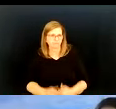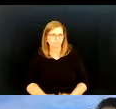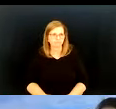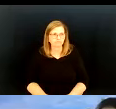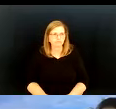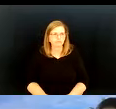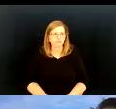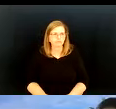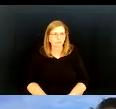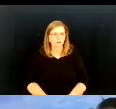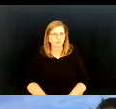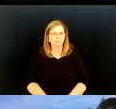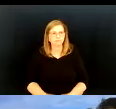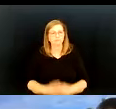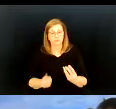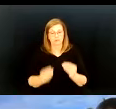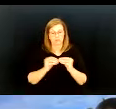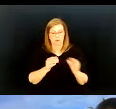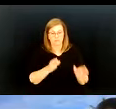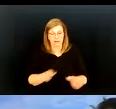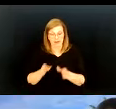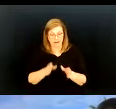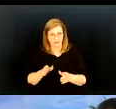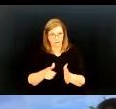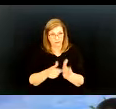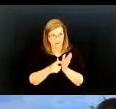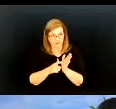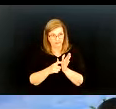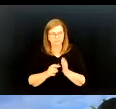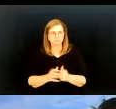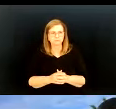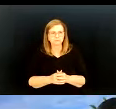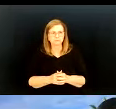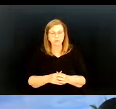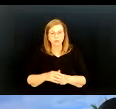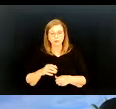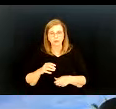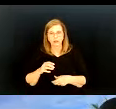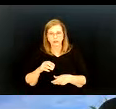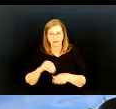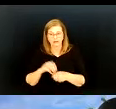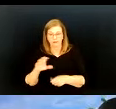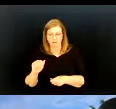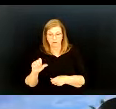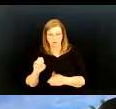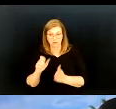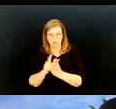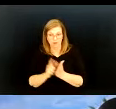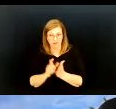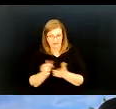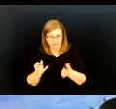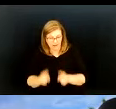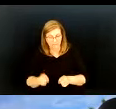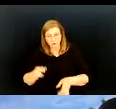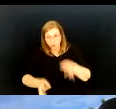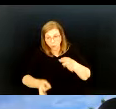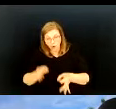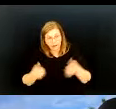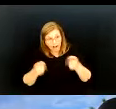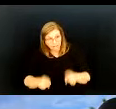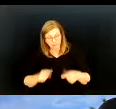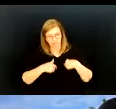So some additional transition planning requirements. In the case laws that have happened and the court cases that have happened in the